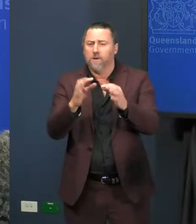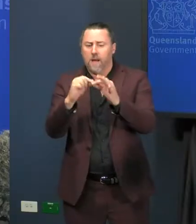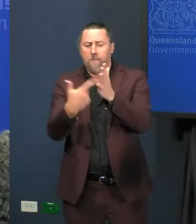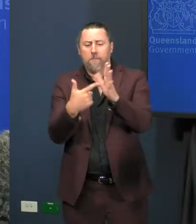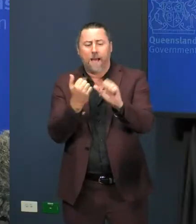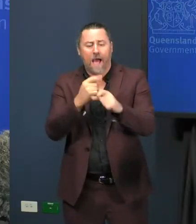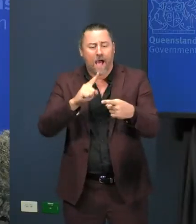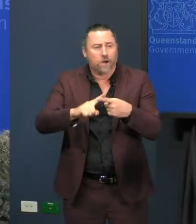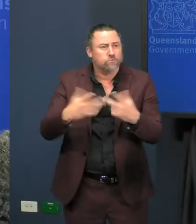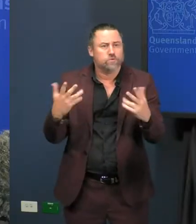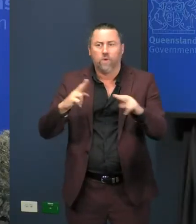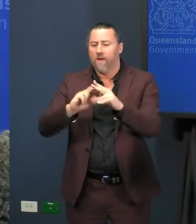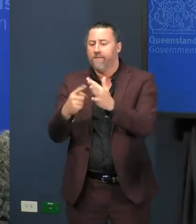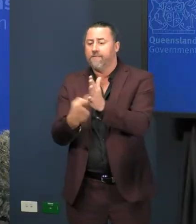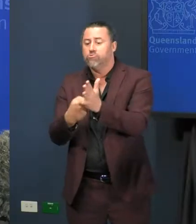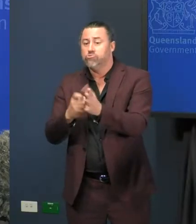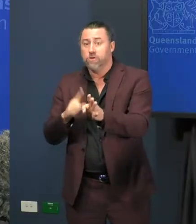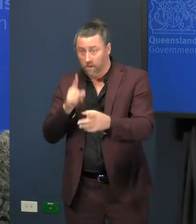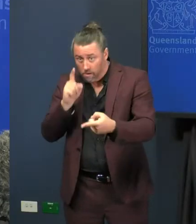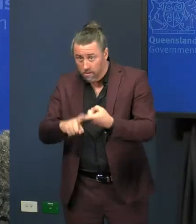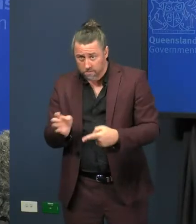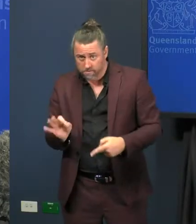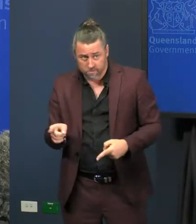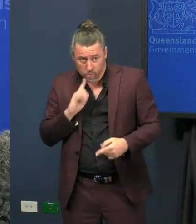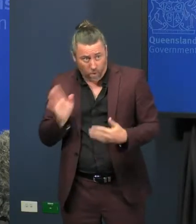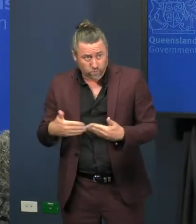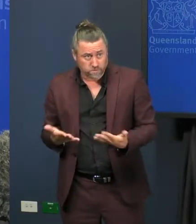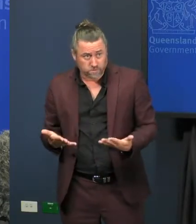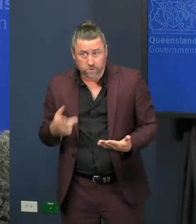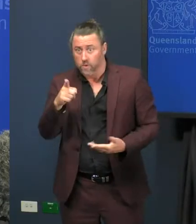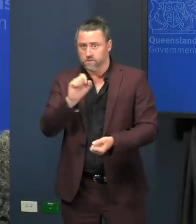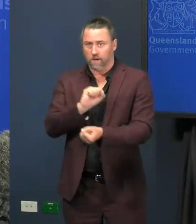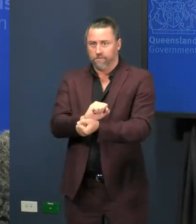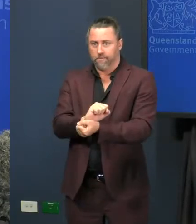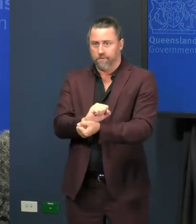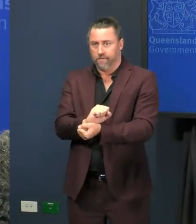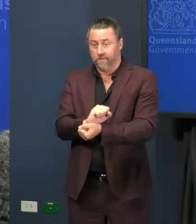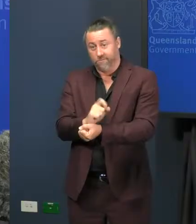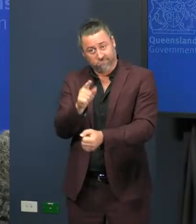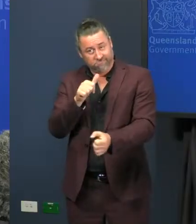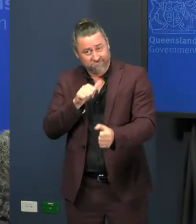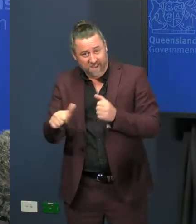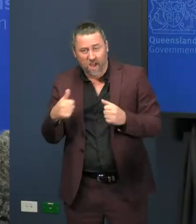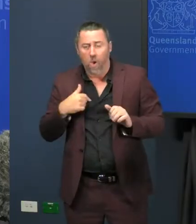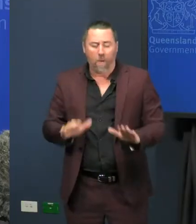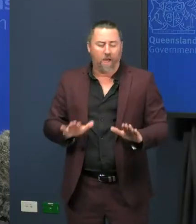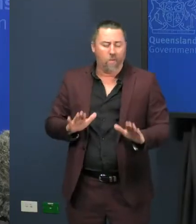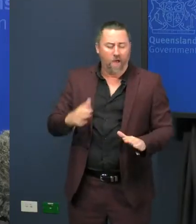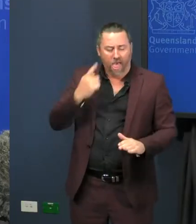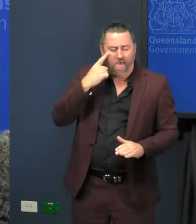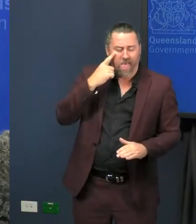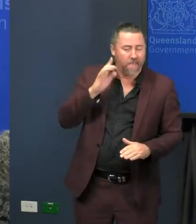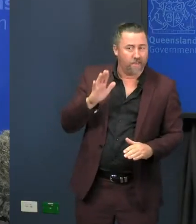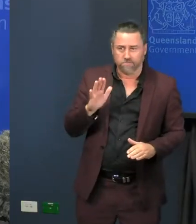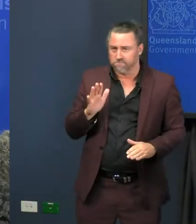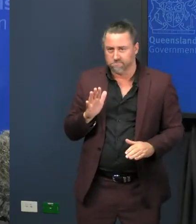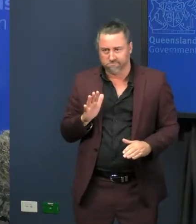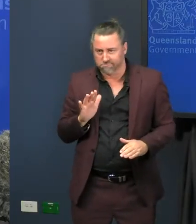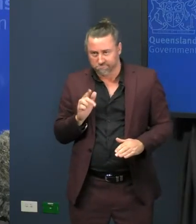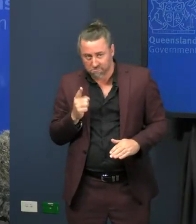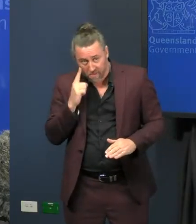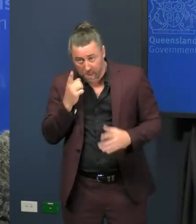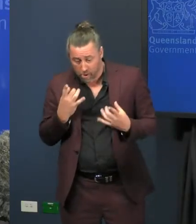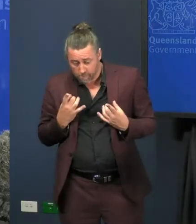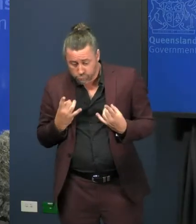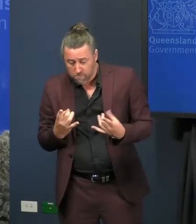will stop operating and will make it difficult for you to leave the island. So please stay in contact with our messaging